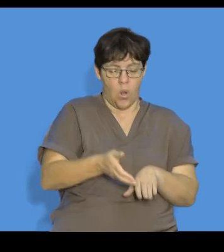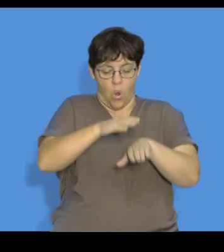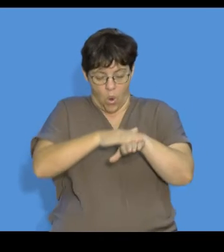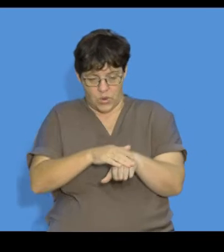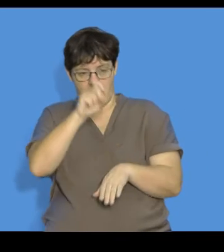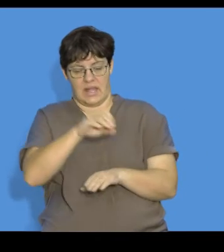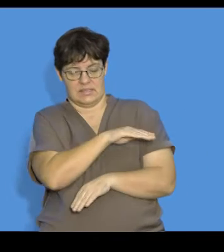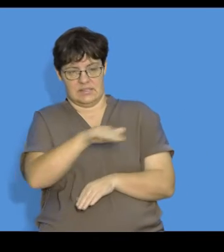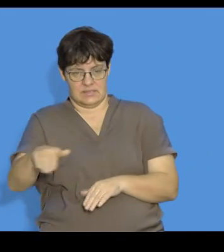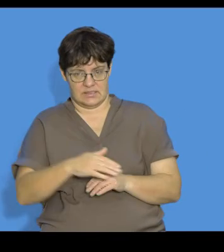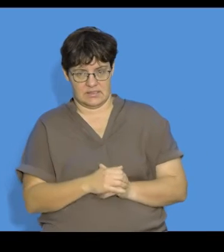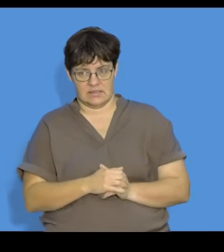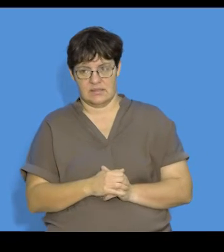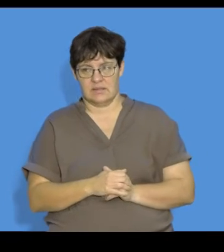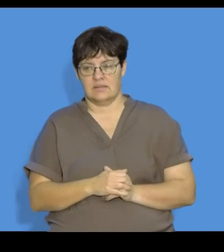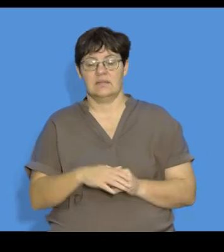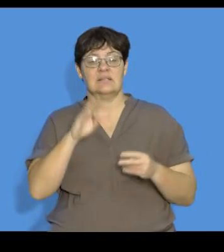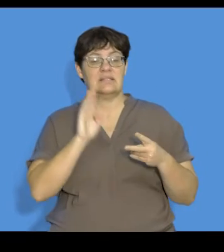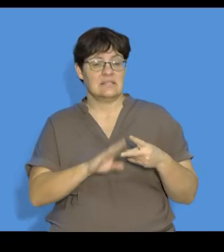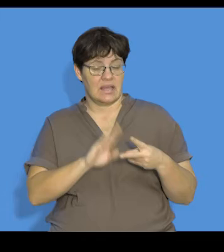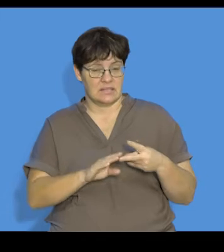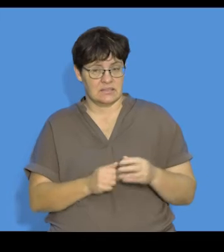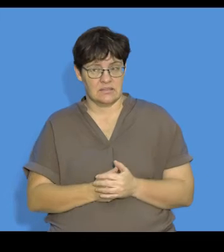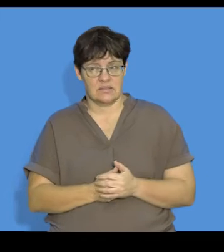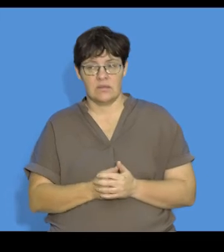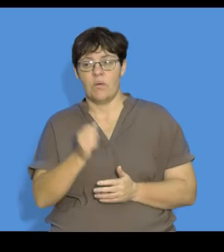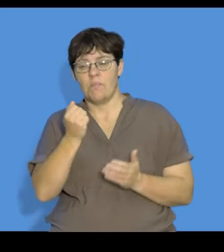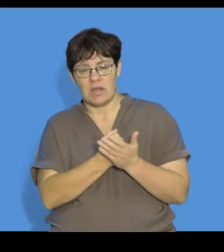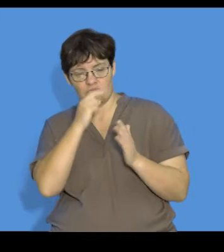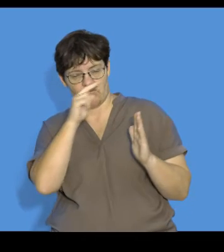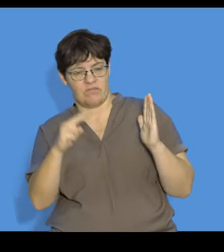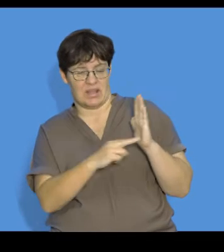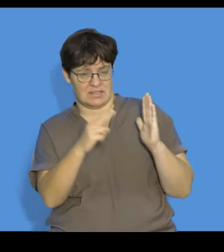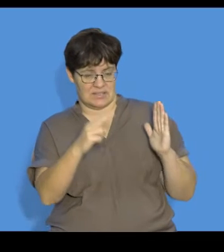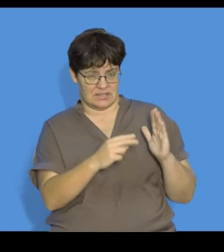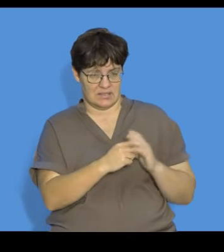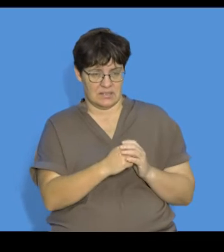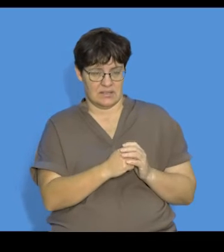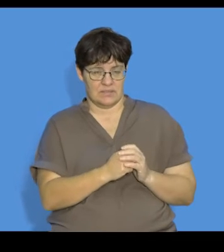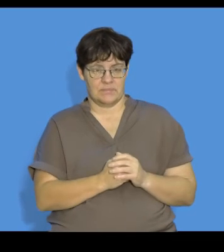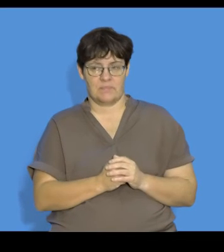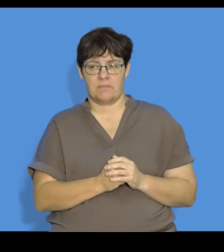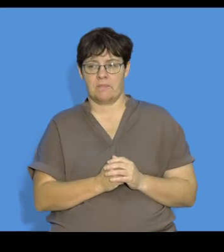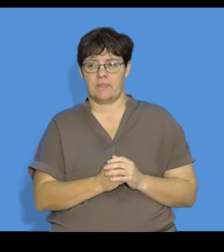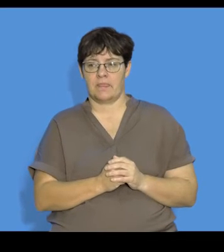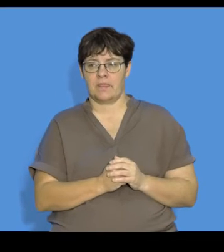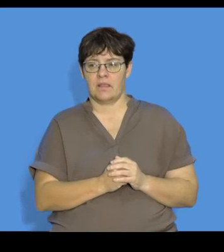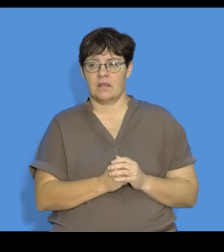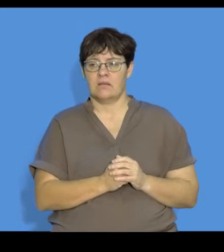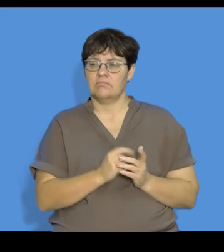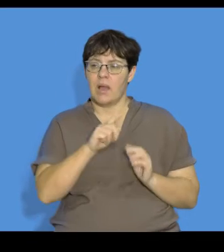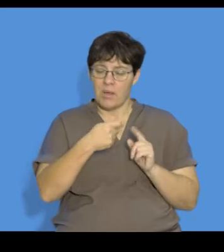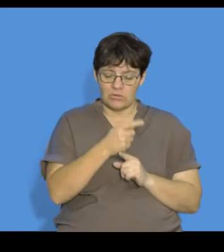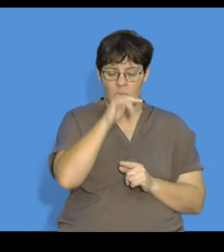x-axis. The second thing I want us to do is to reflect this graph about the y-axis, and to do that,